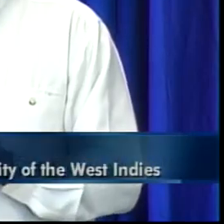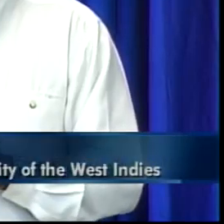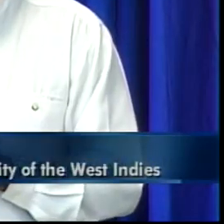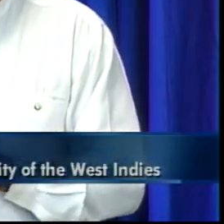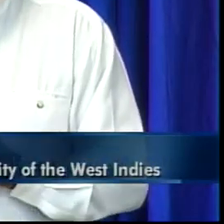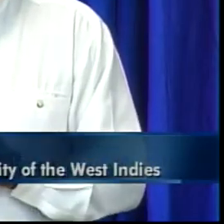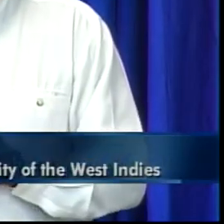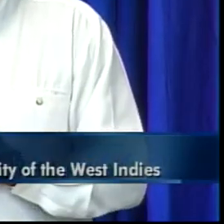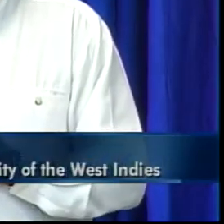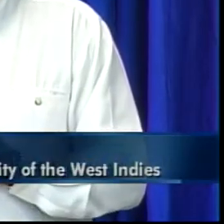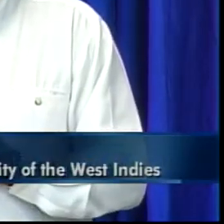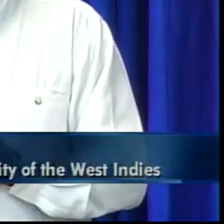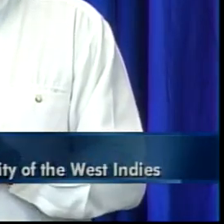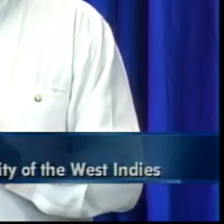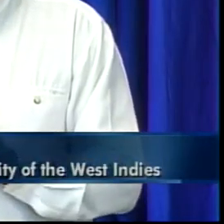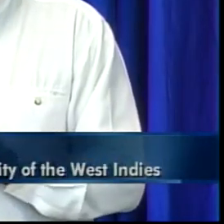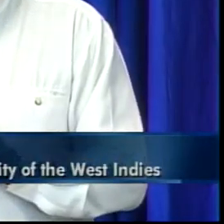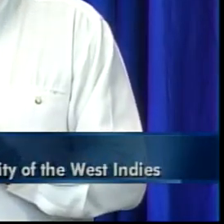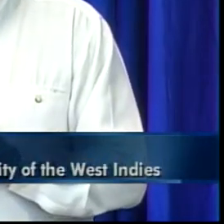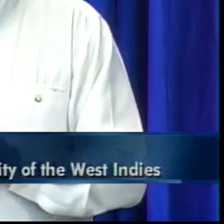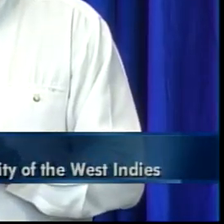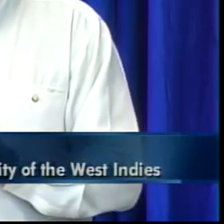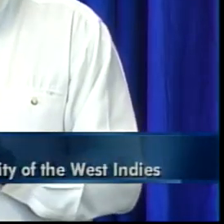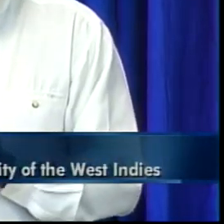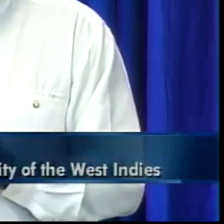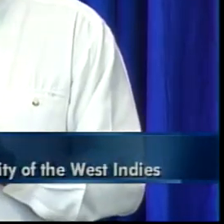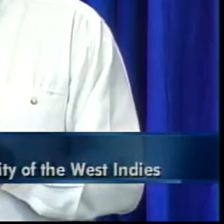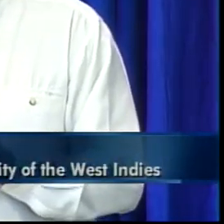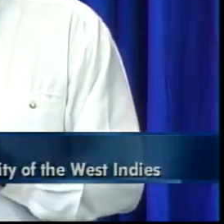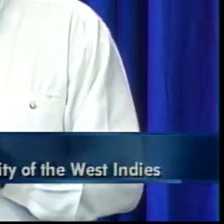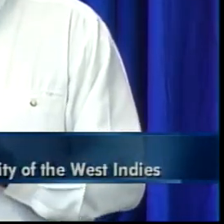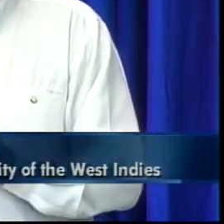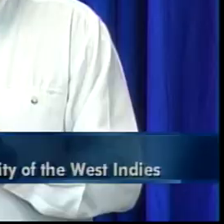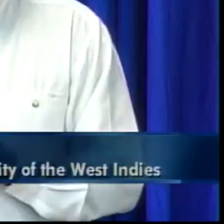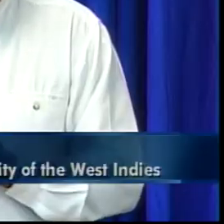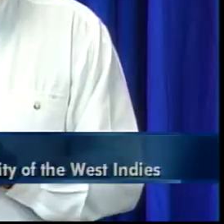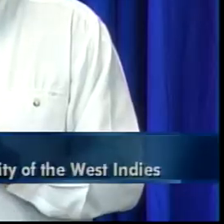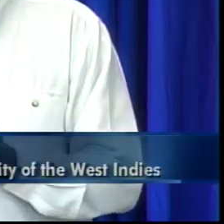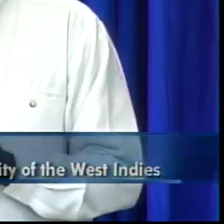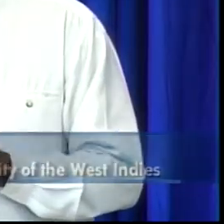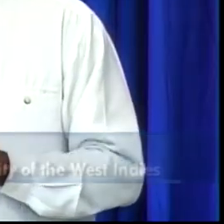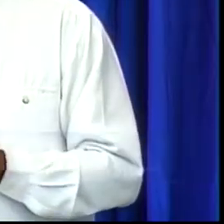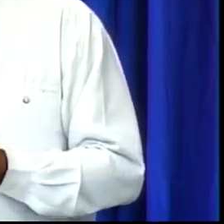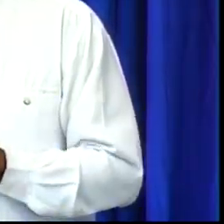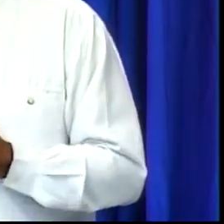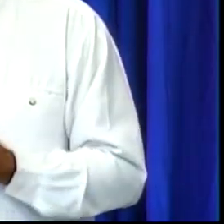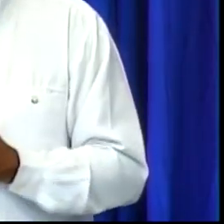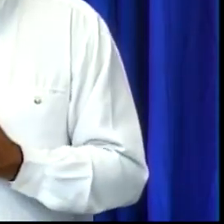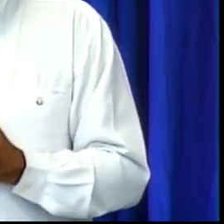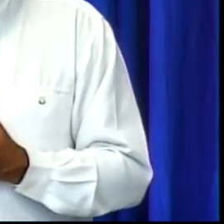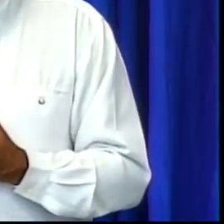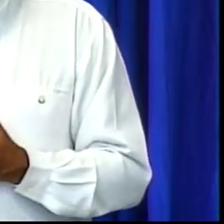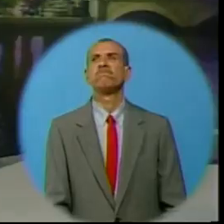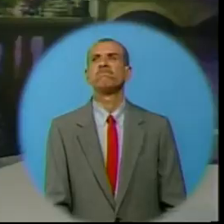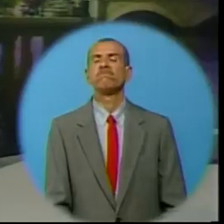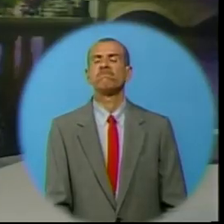to transition into being a high-level research university.